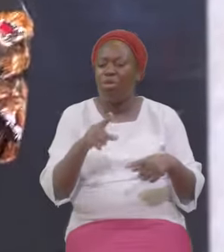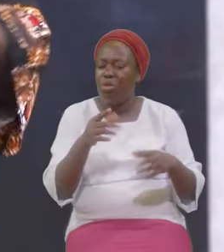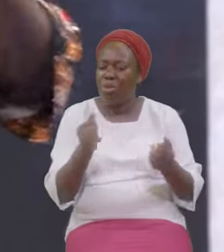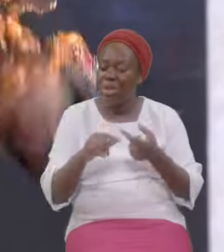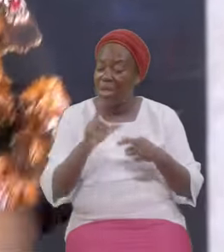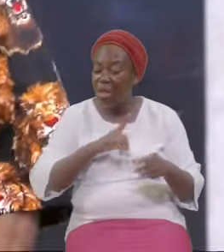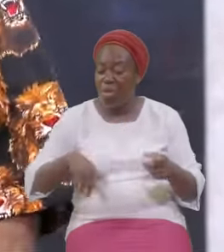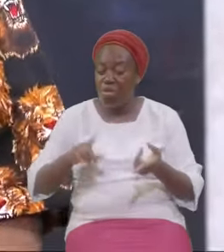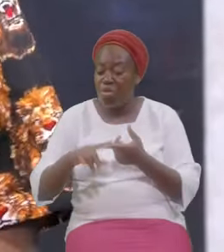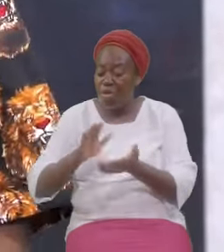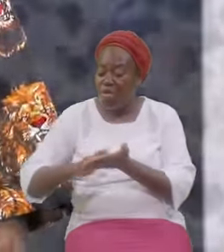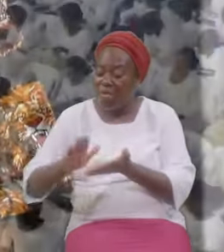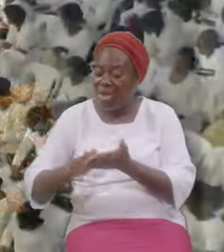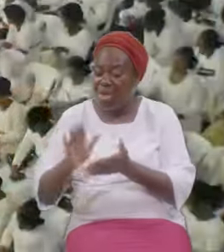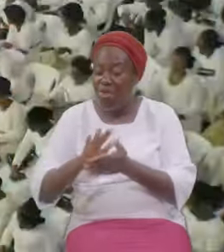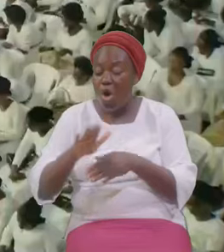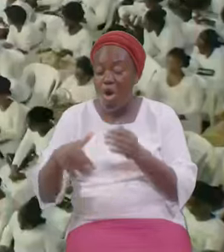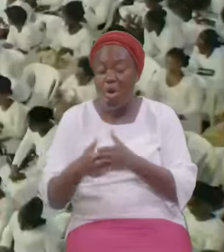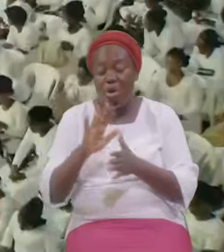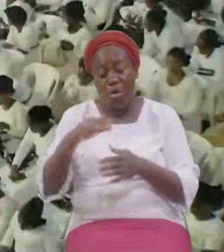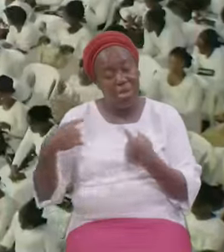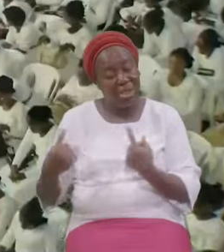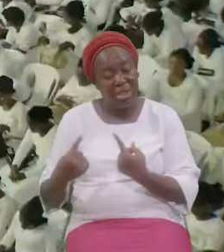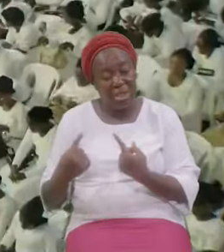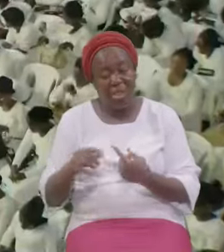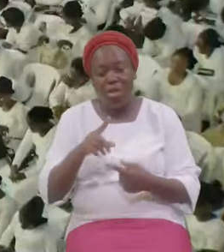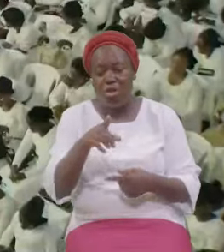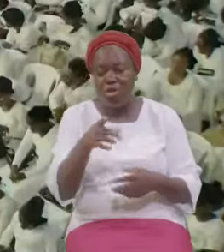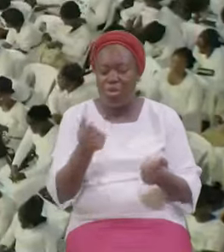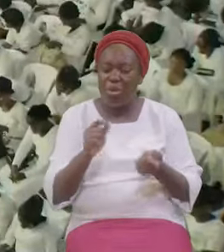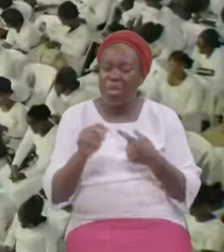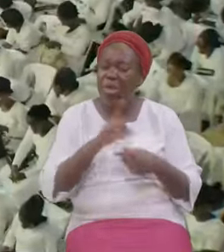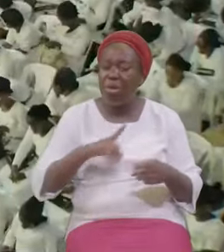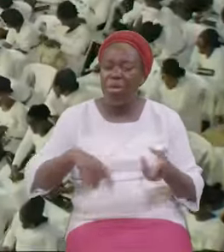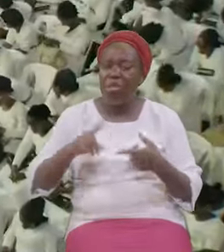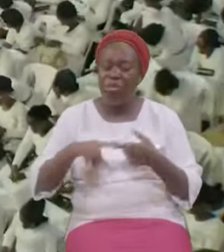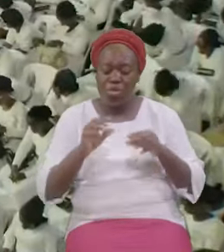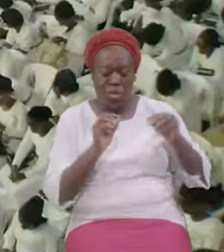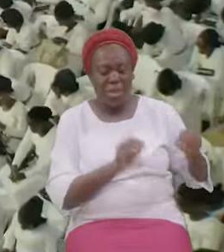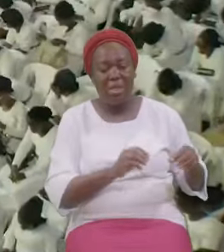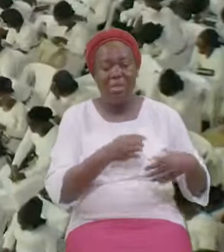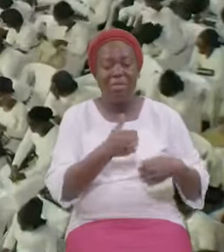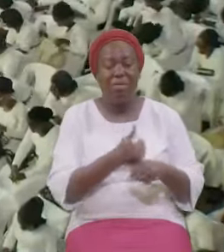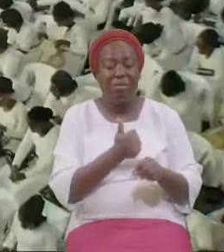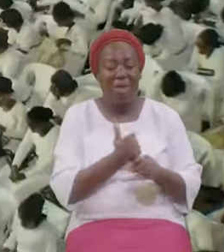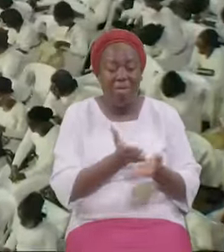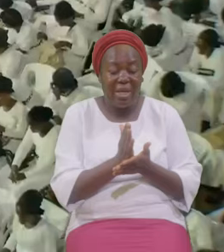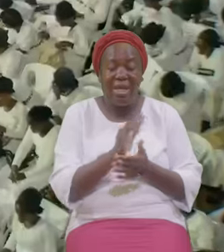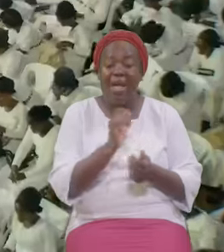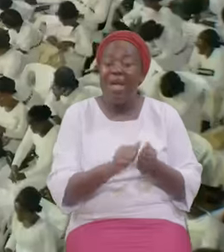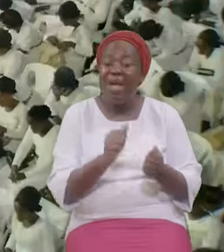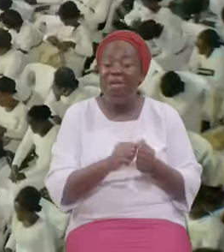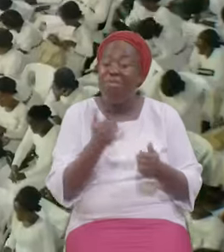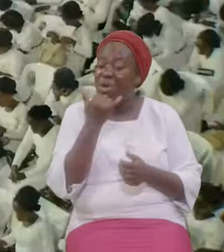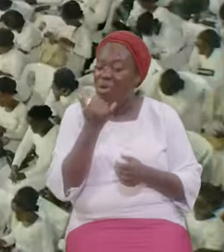you ever committed in your life. You want the Lord to set right every wrong you ever did in your life.